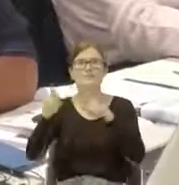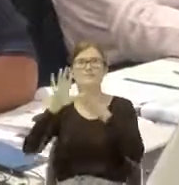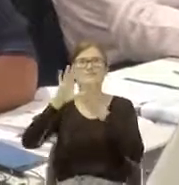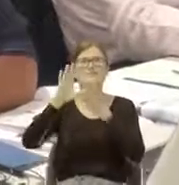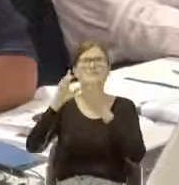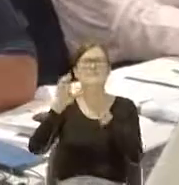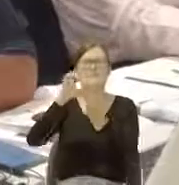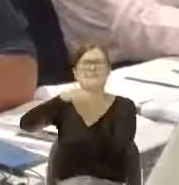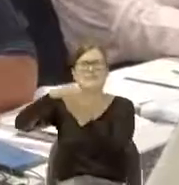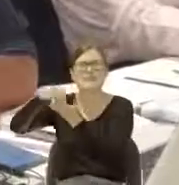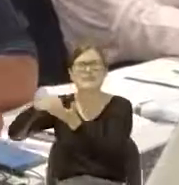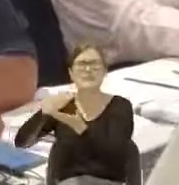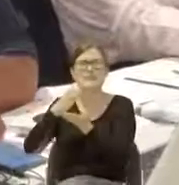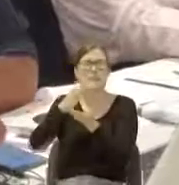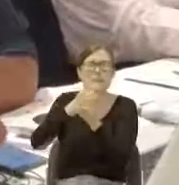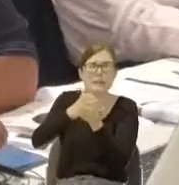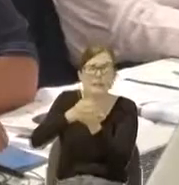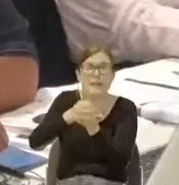towns.